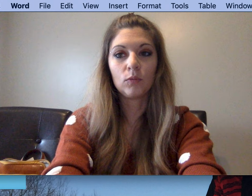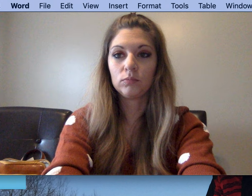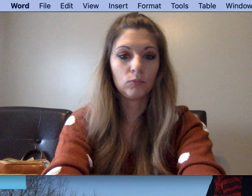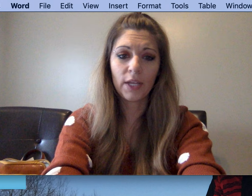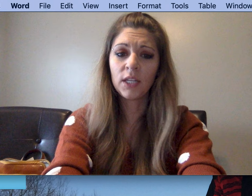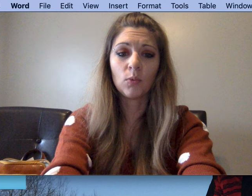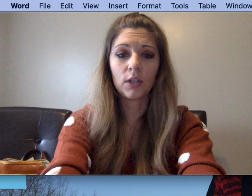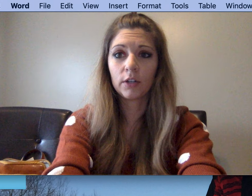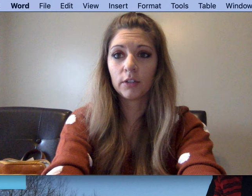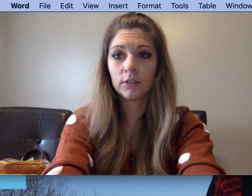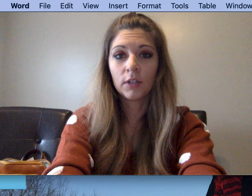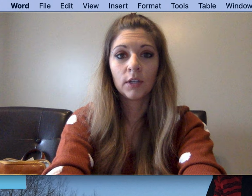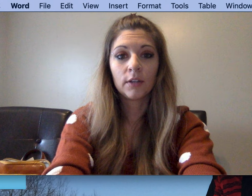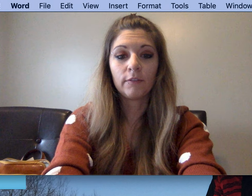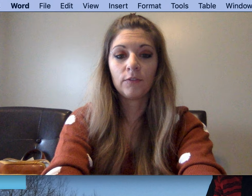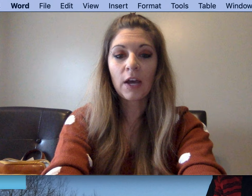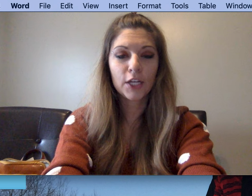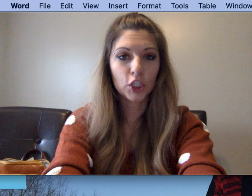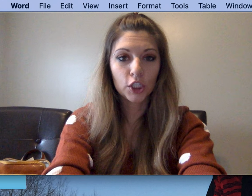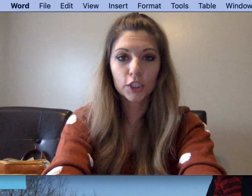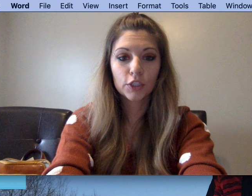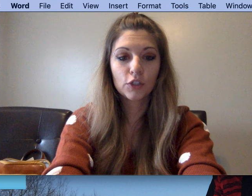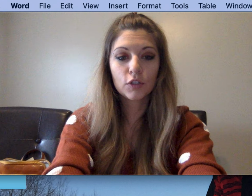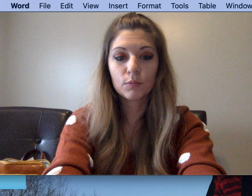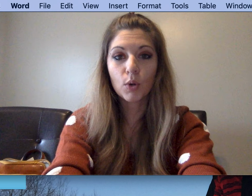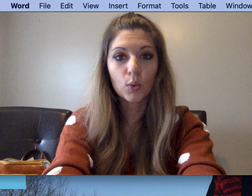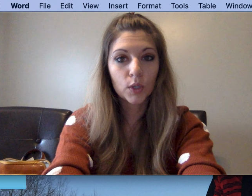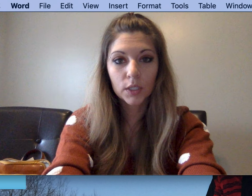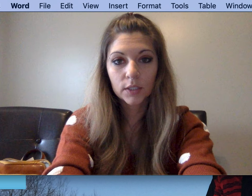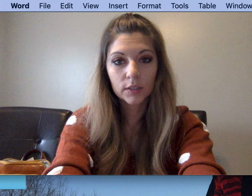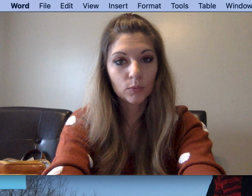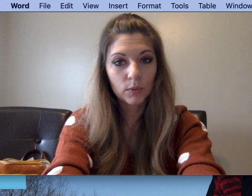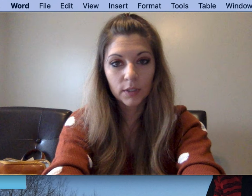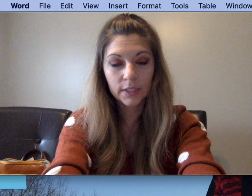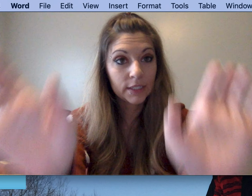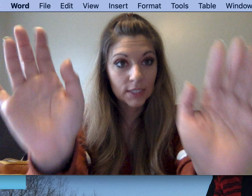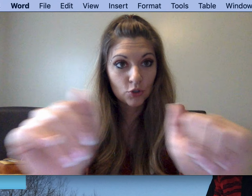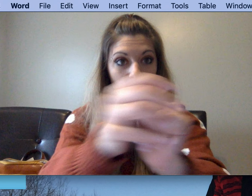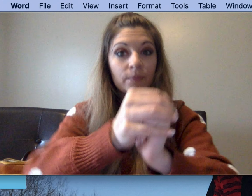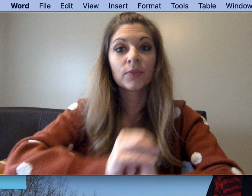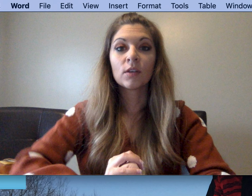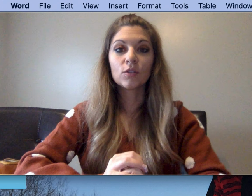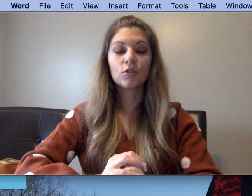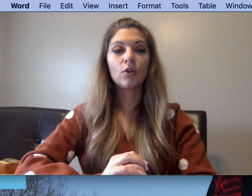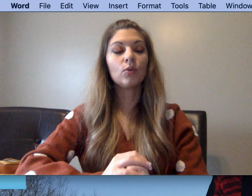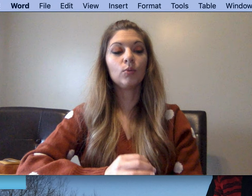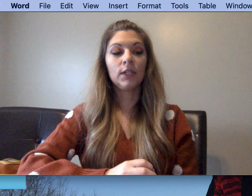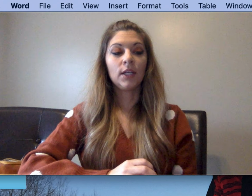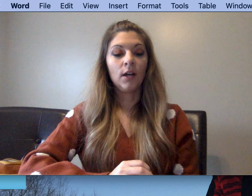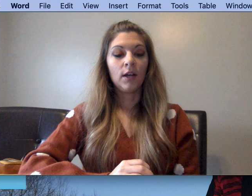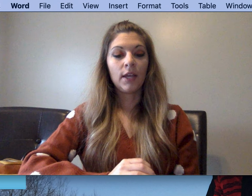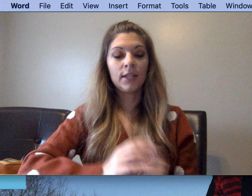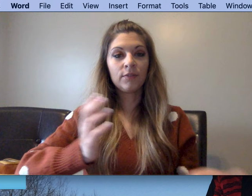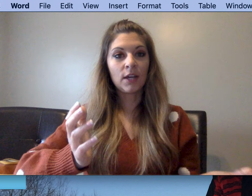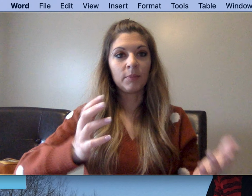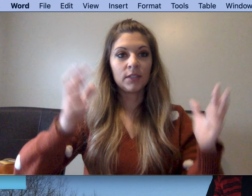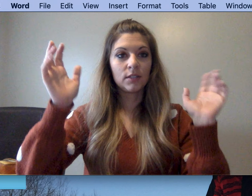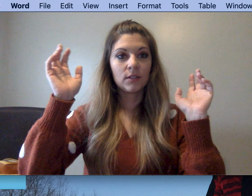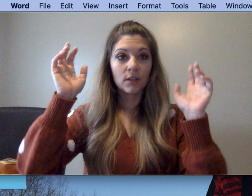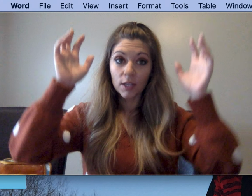rain, any water, fire, smoke, etc. So any